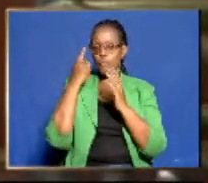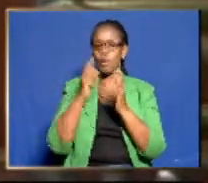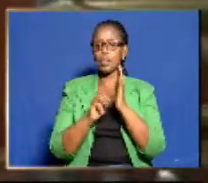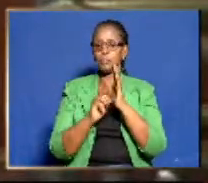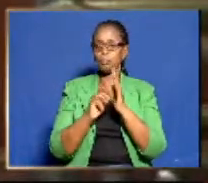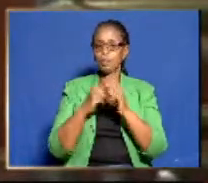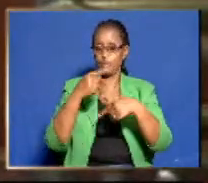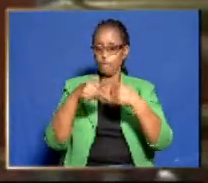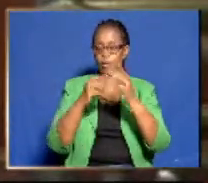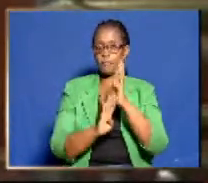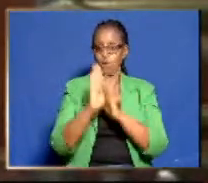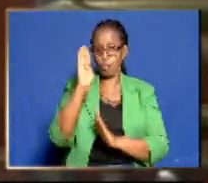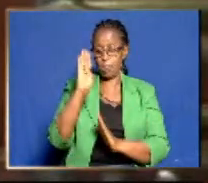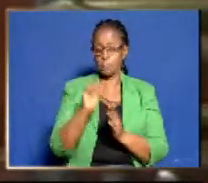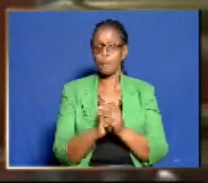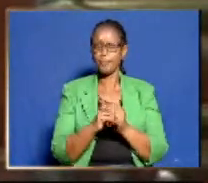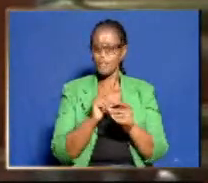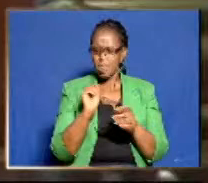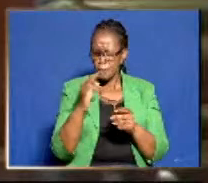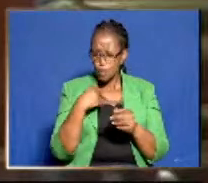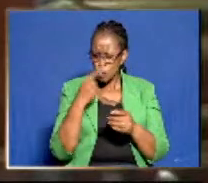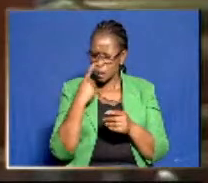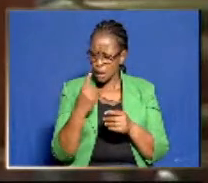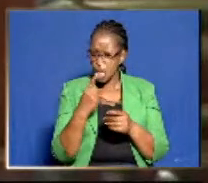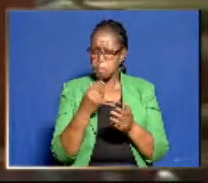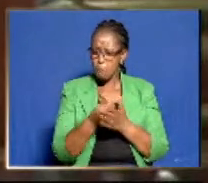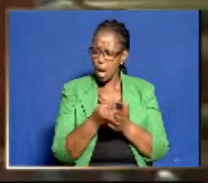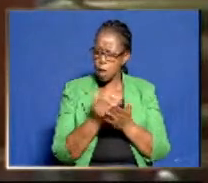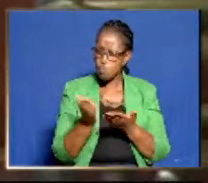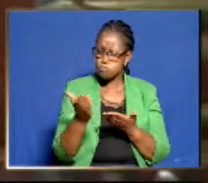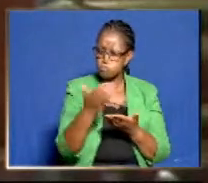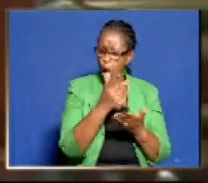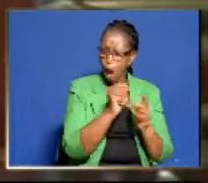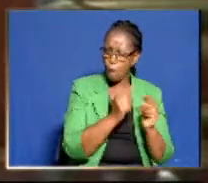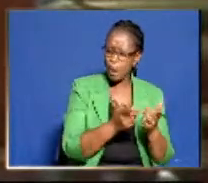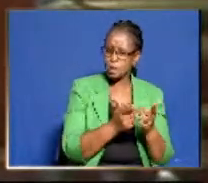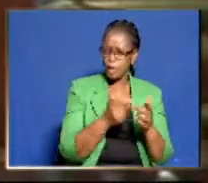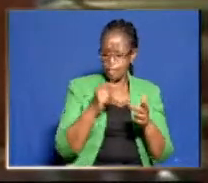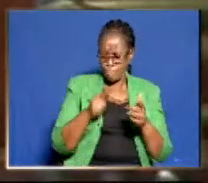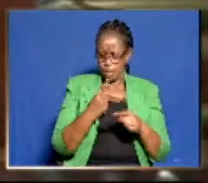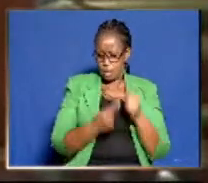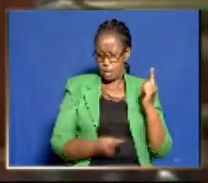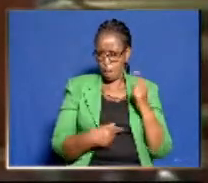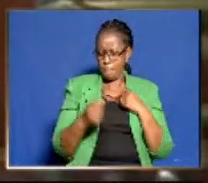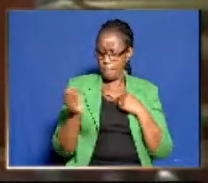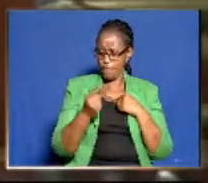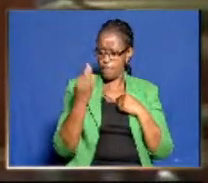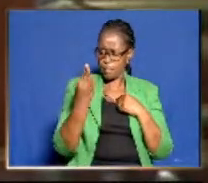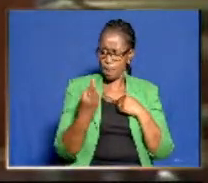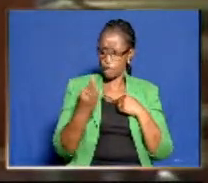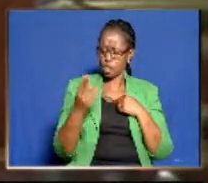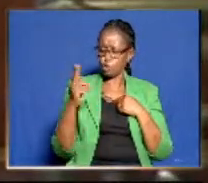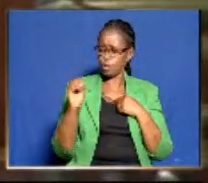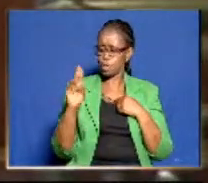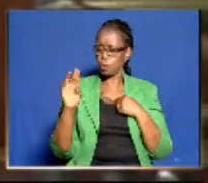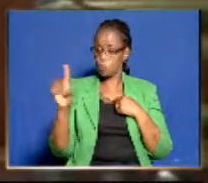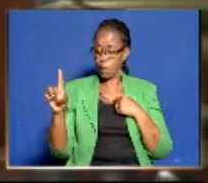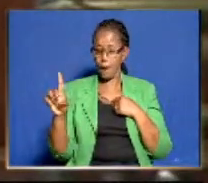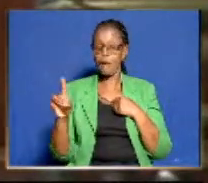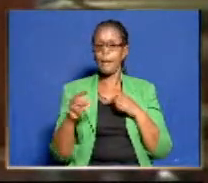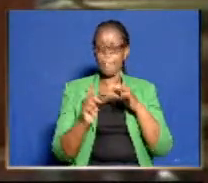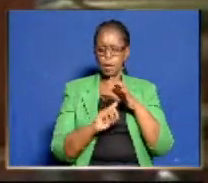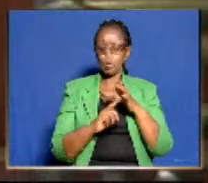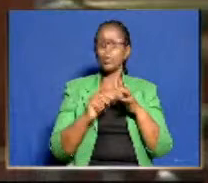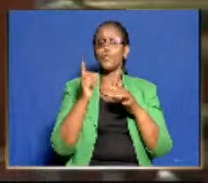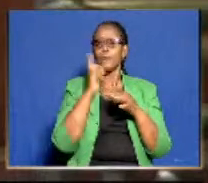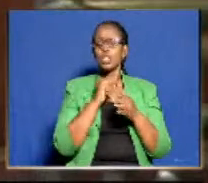of revenue this financial year, by the month of March 2021, the ministry had collected